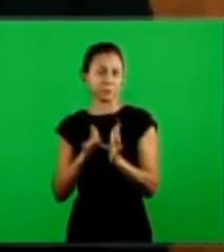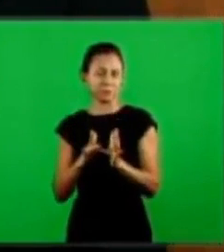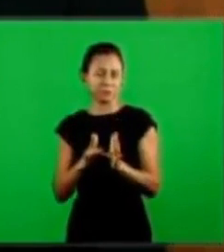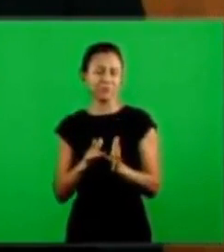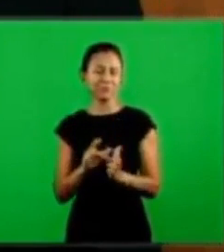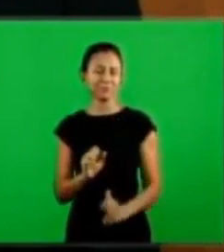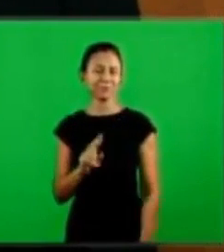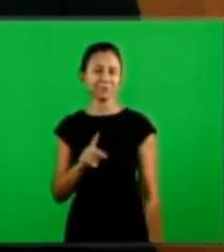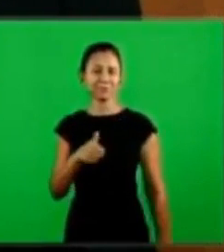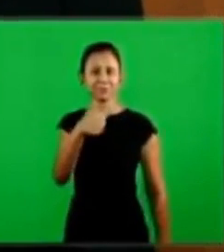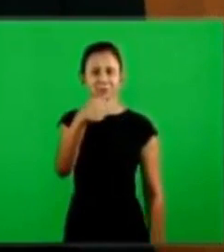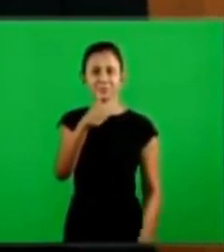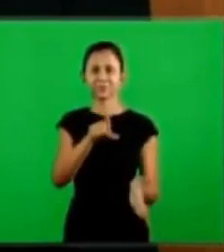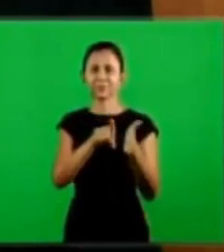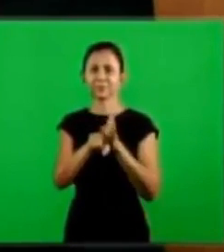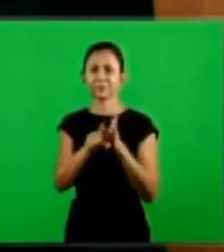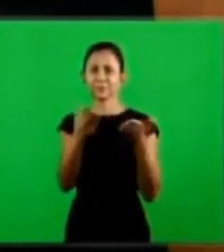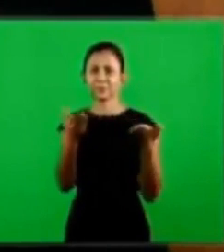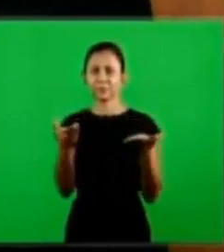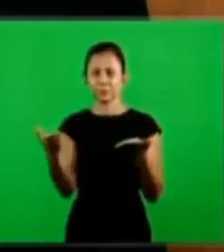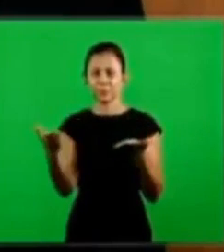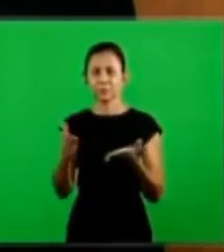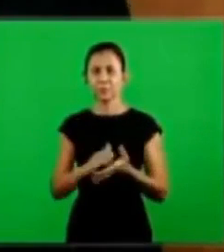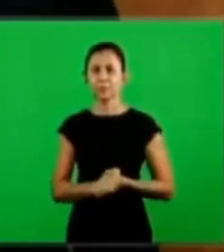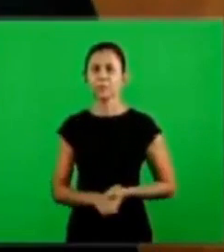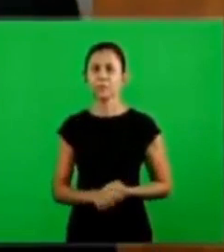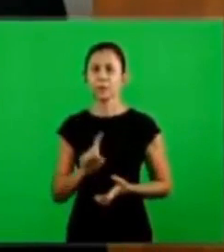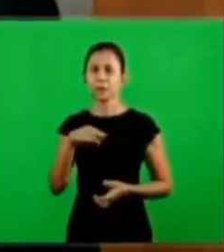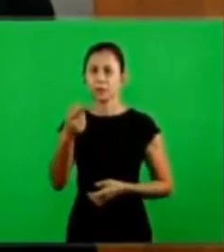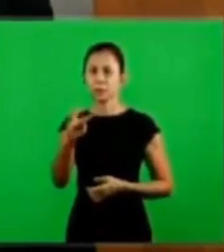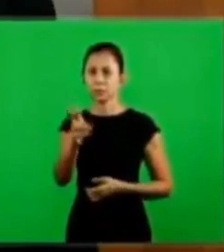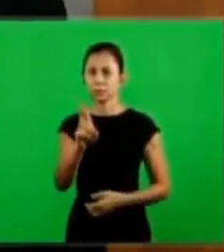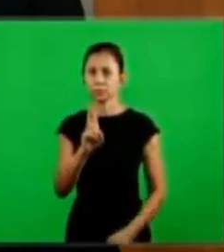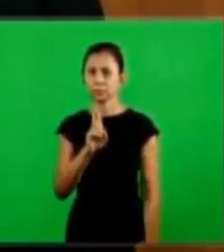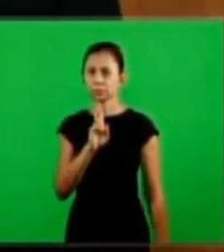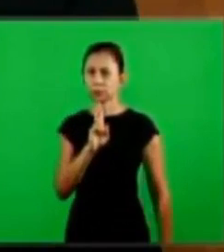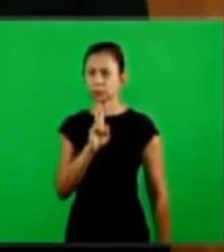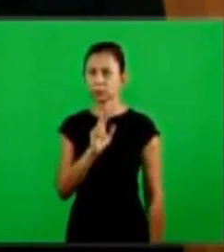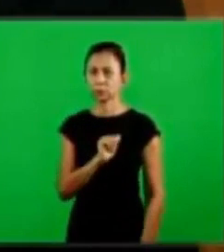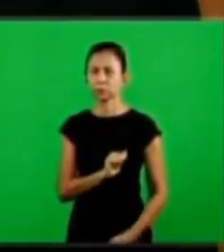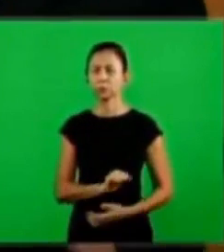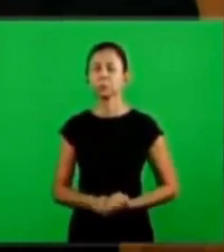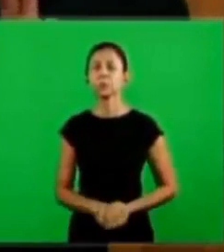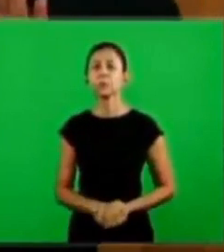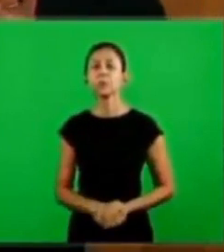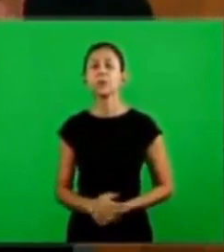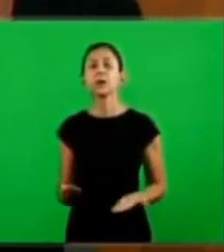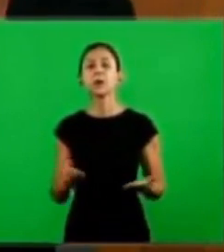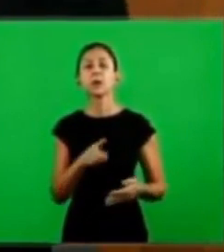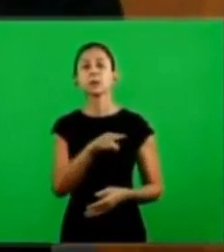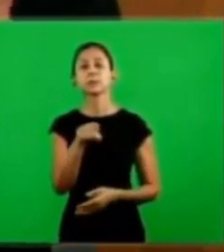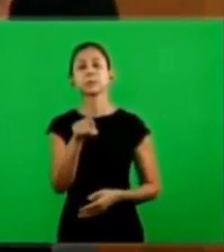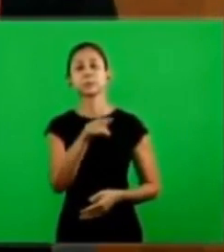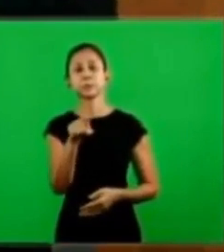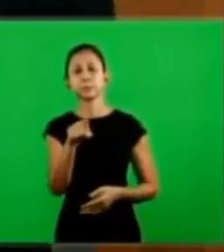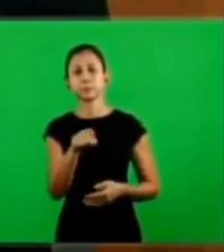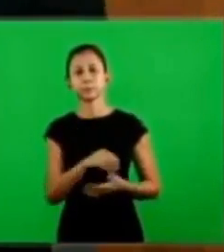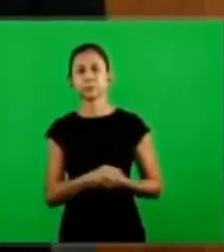as the result of the resurrection of our Lord Jesus. So find these four